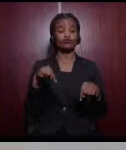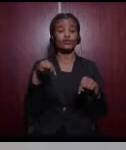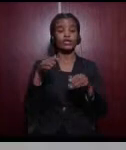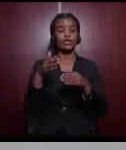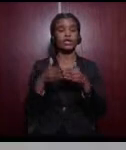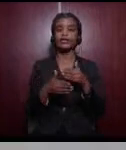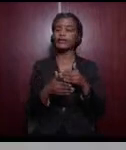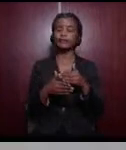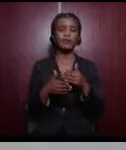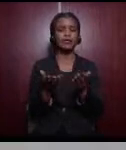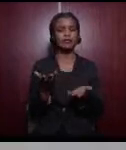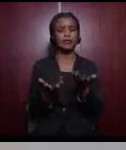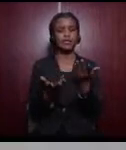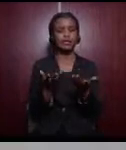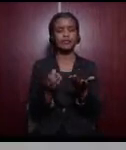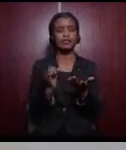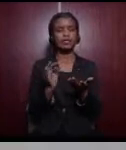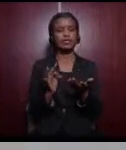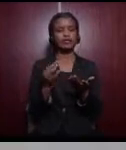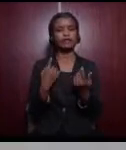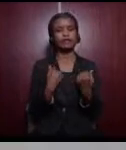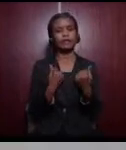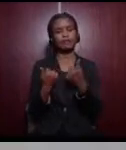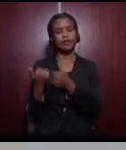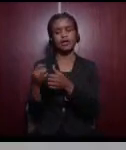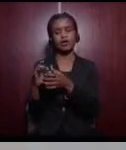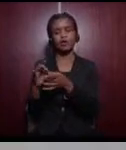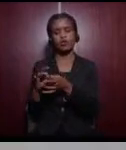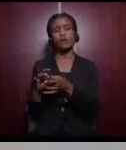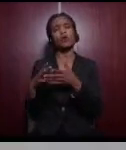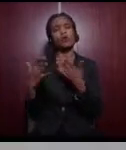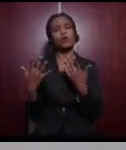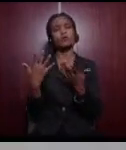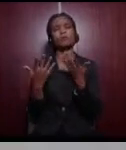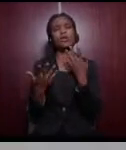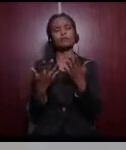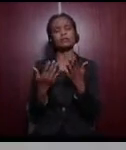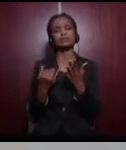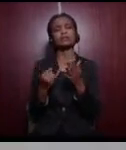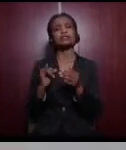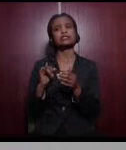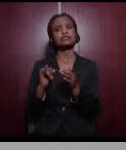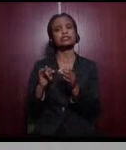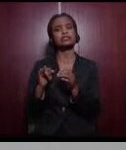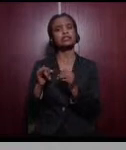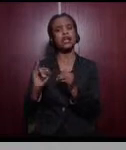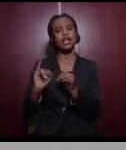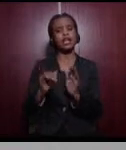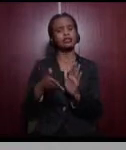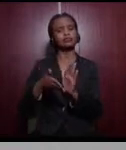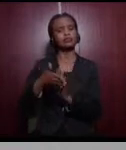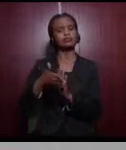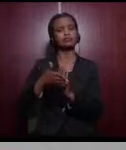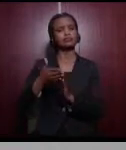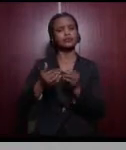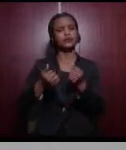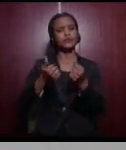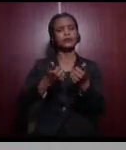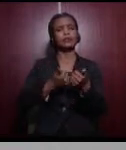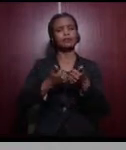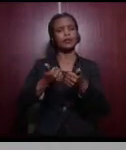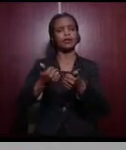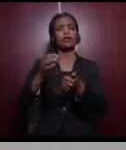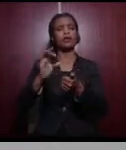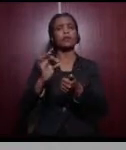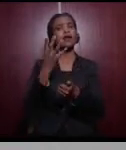Ufisha go high or on the road as we are discussing, you remember something, you still have an opportunity to can be able